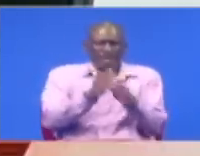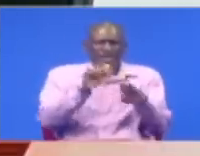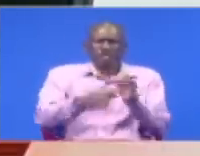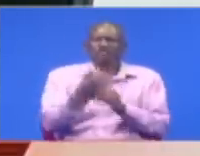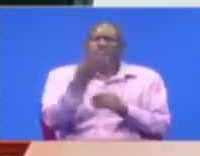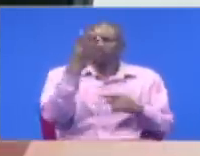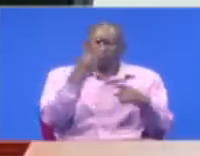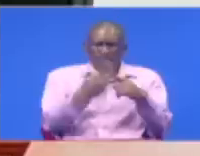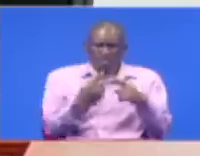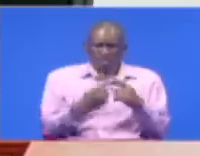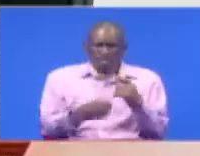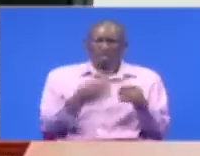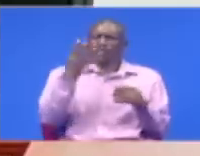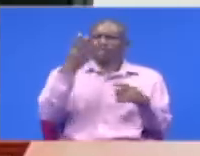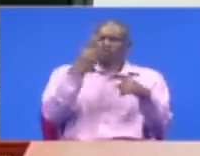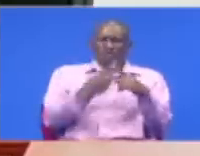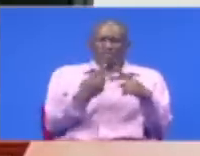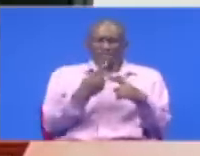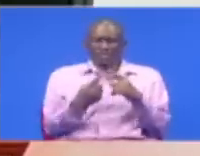4 years,